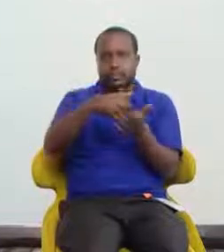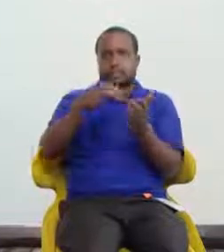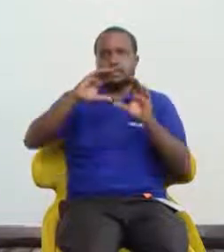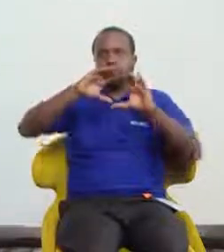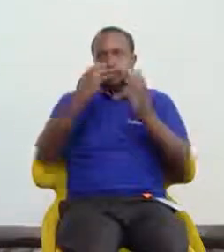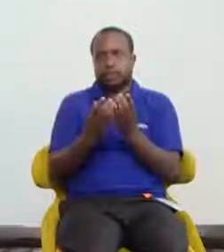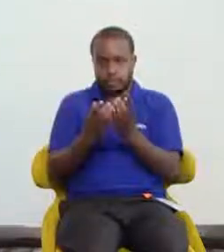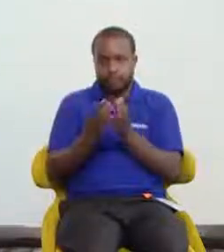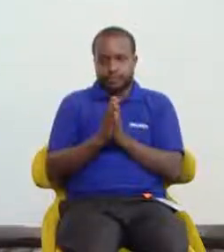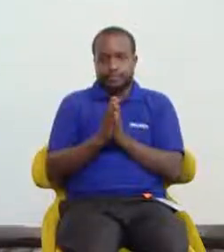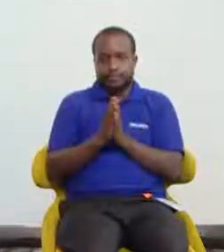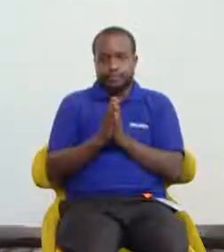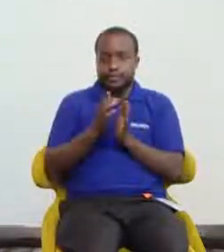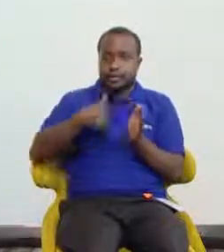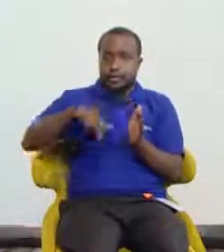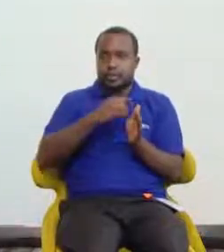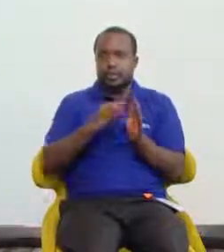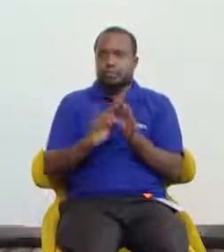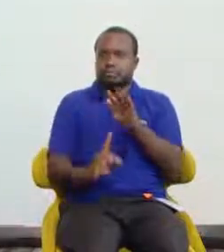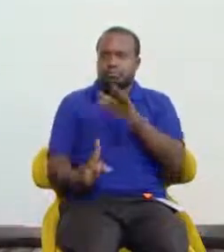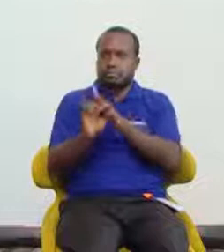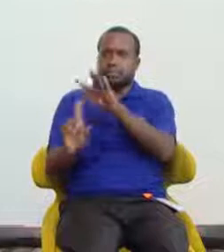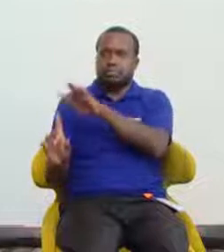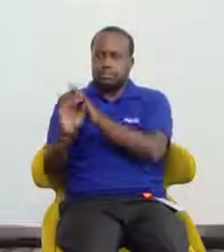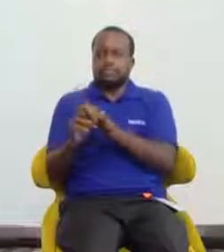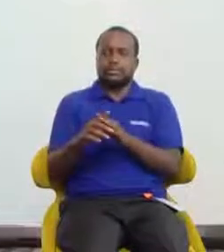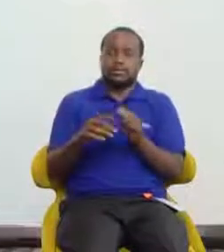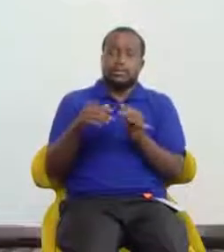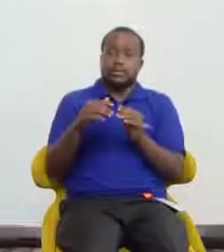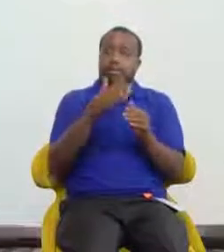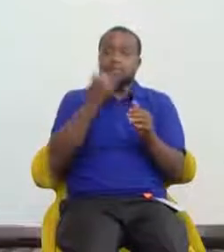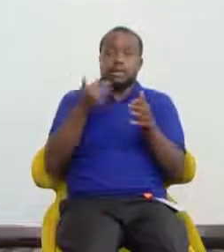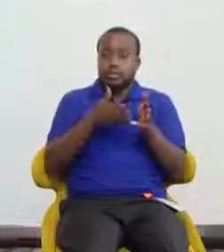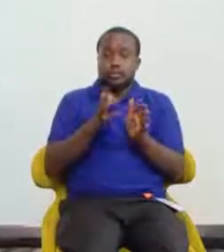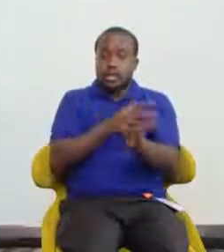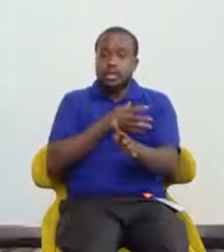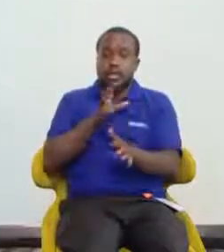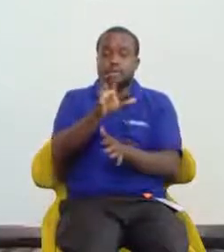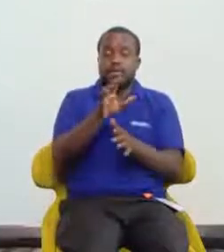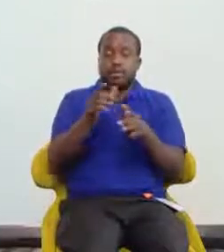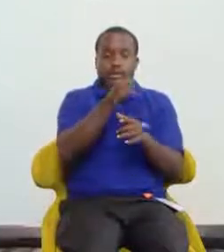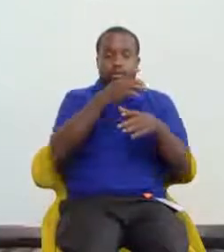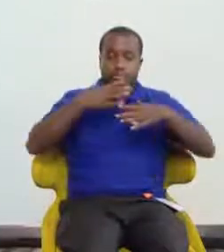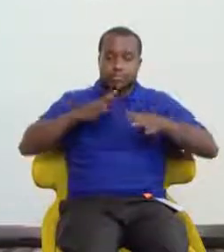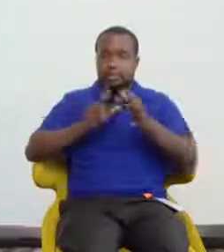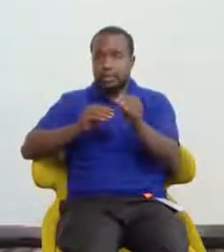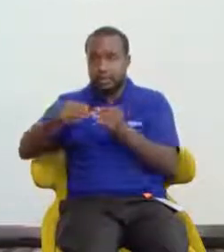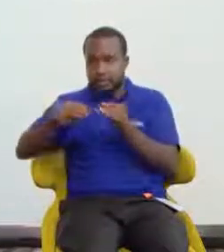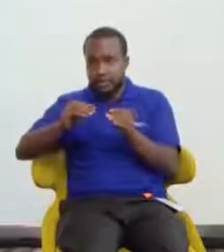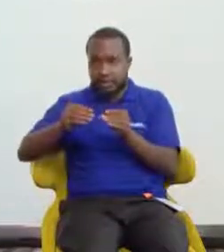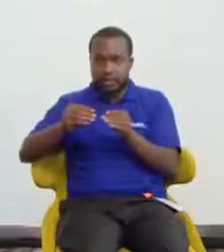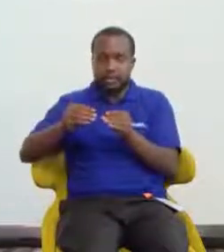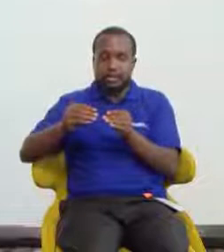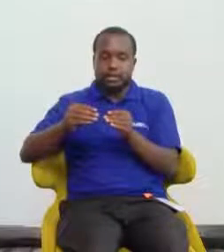a unit, we have argued over the years that the best way to empower people with disabilities is to make them be in